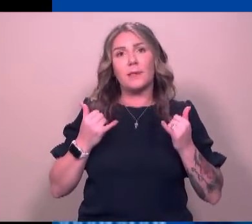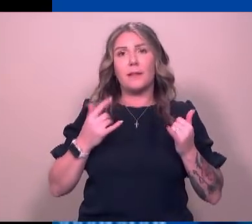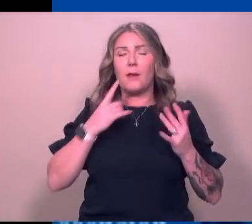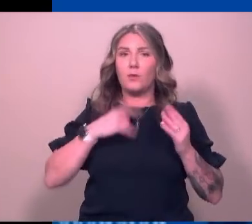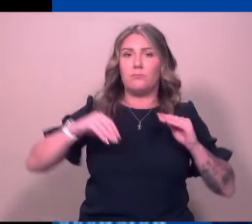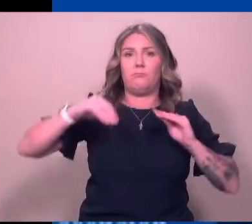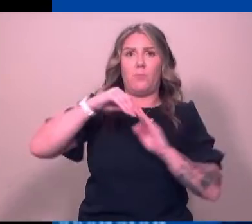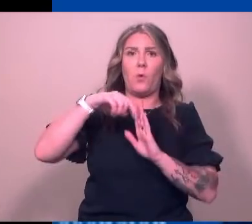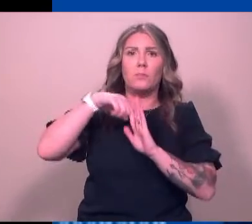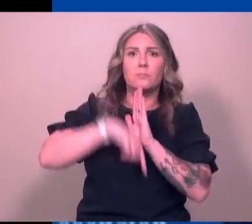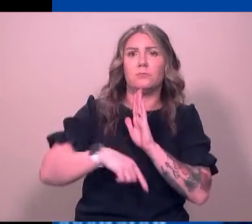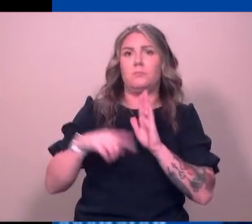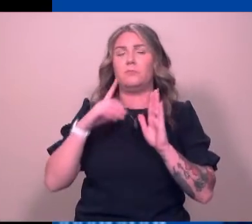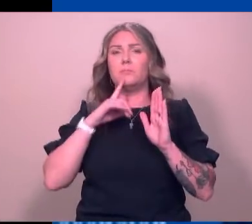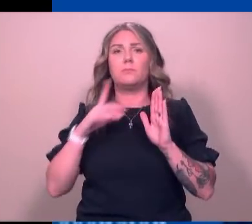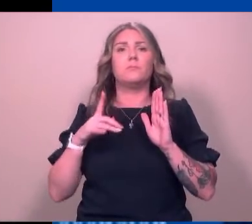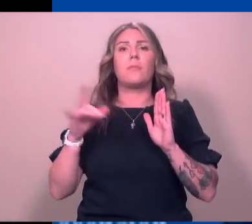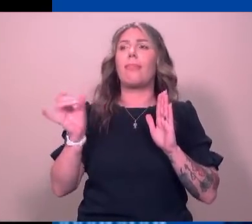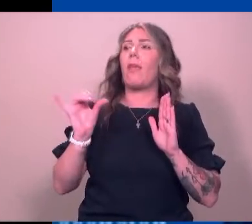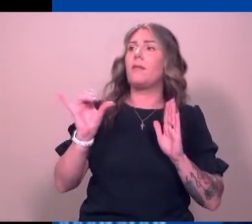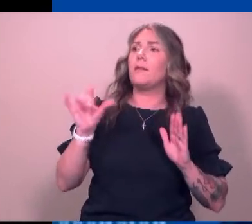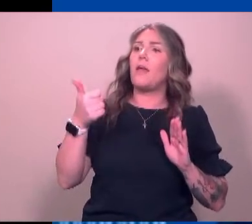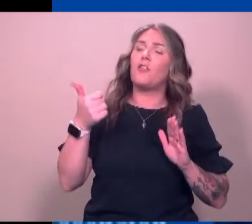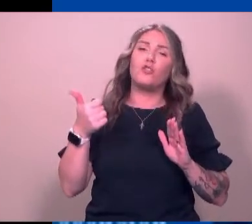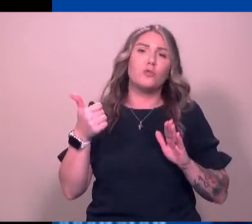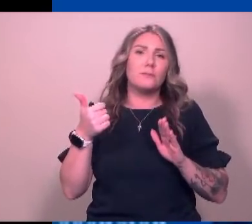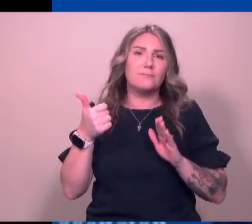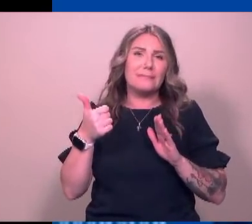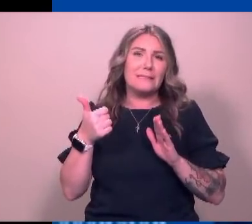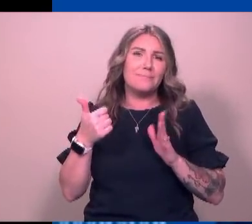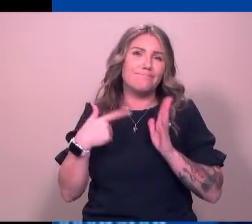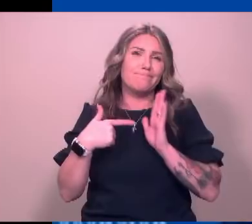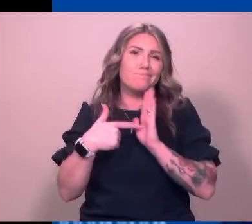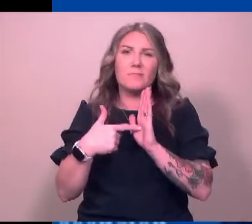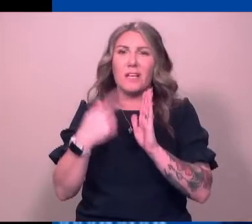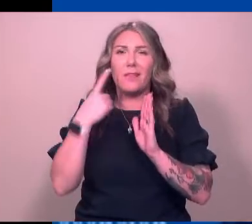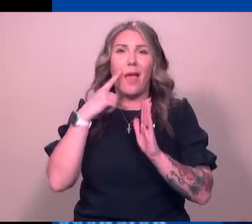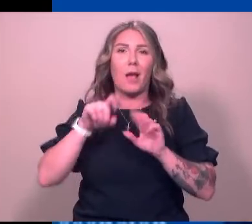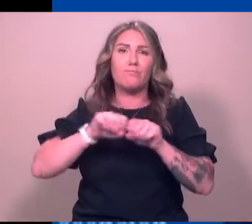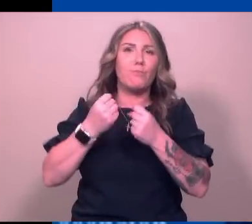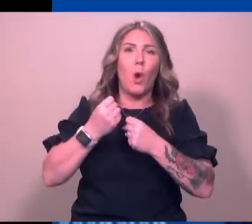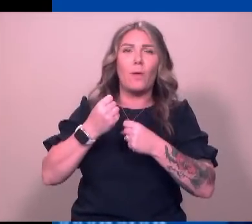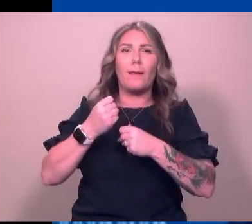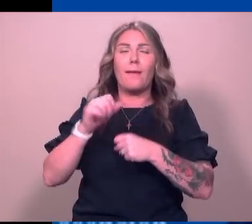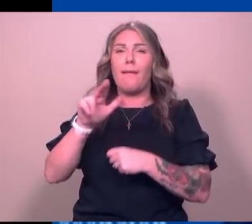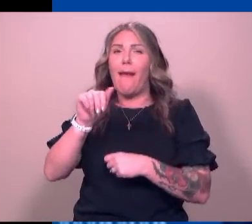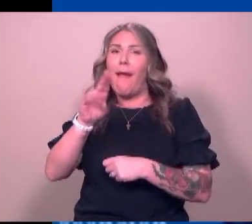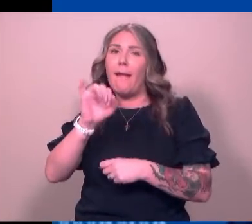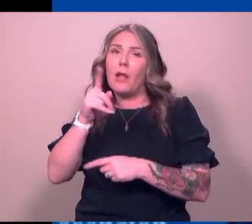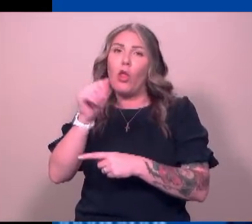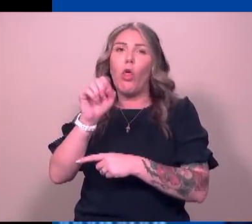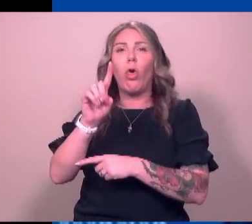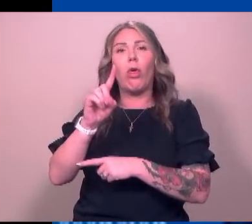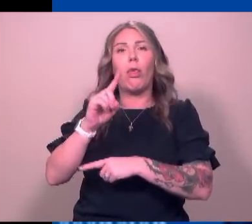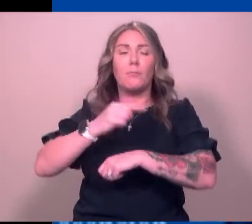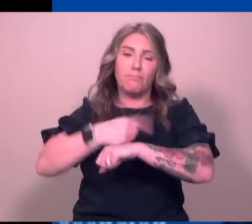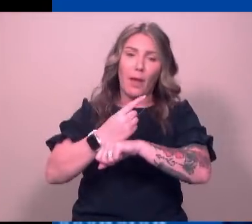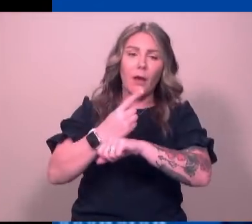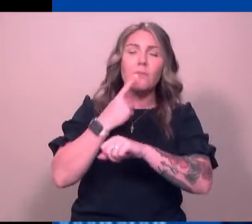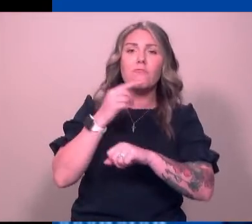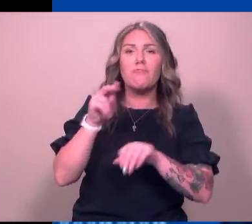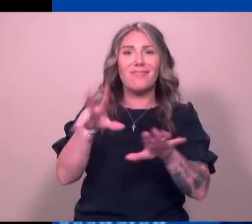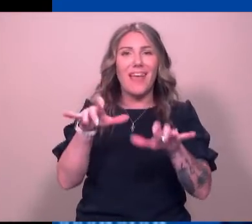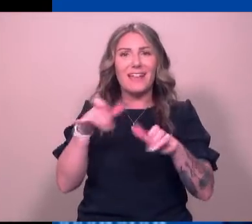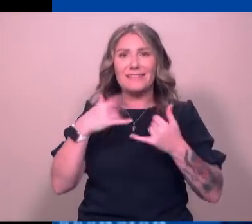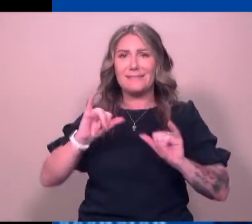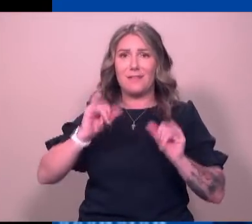intensely some of the other conditions like broken ankles or things like that because of the ice. I'm sure those are still happening, and